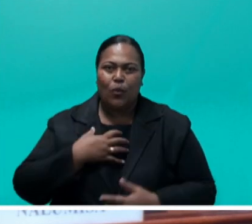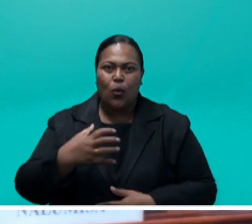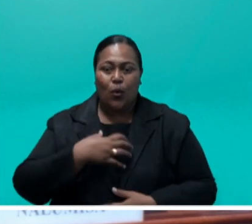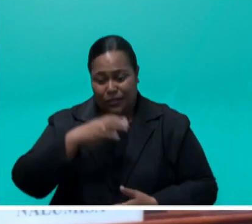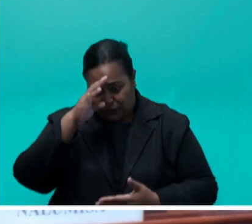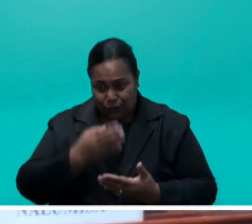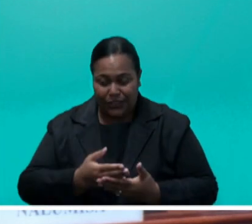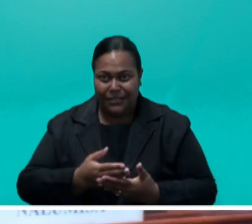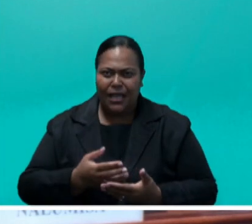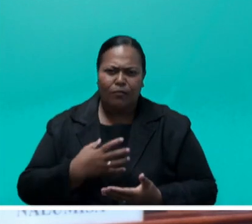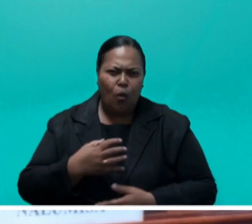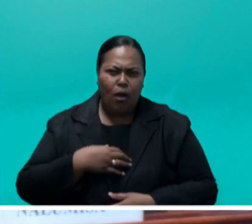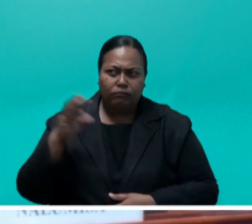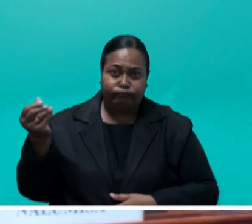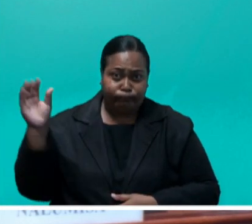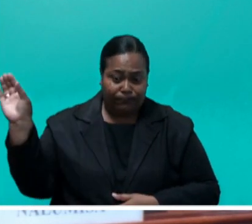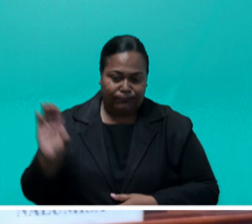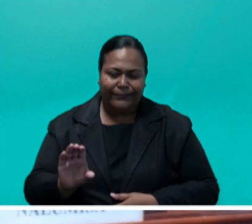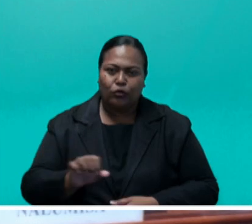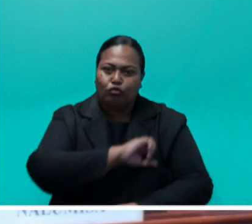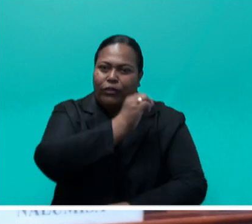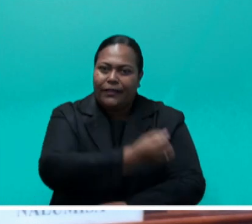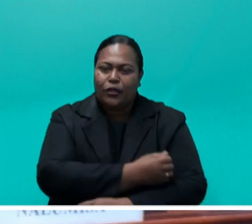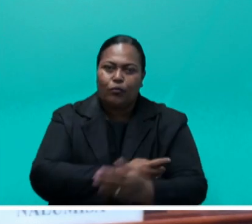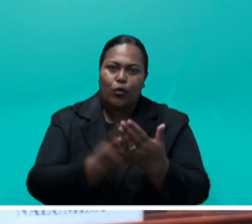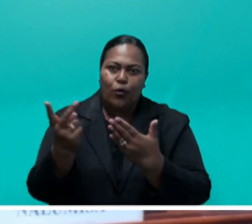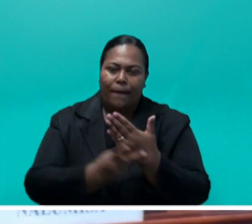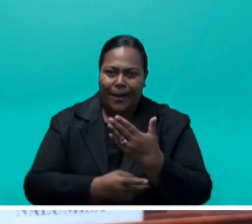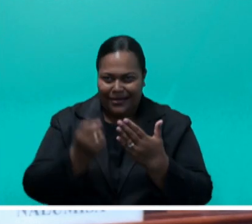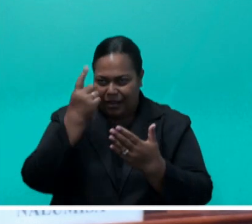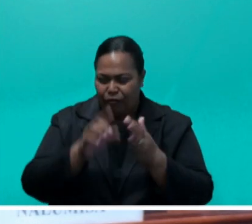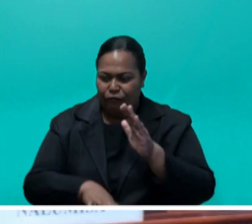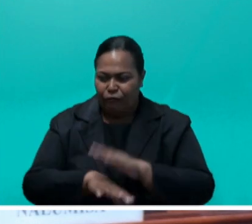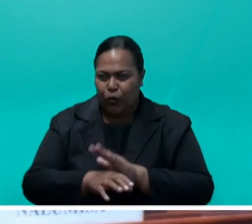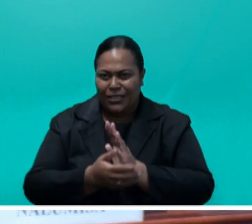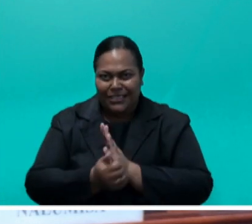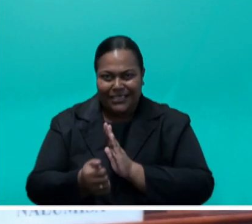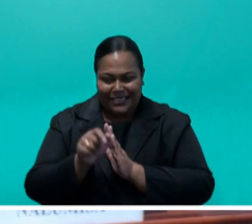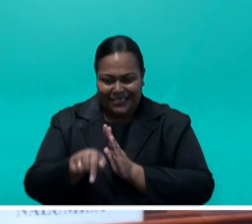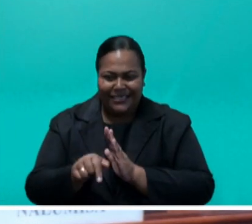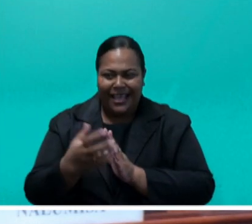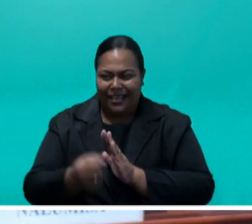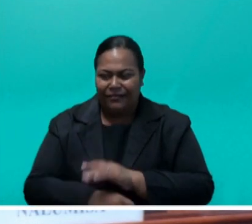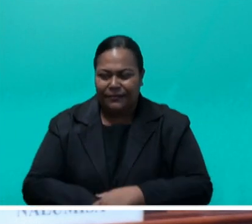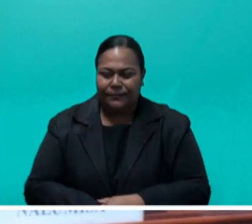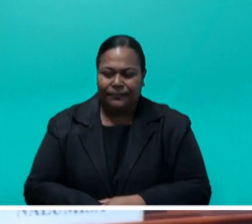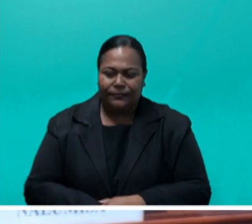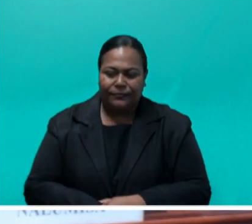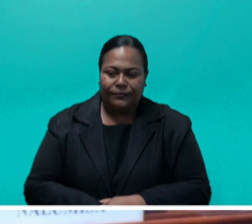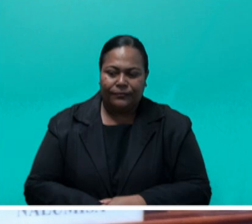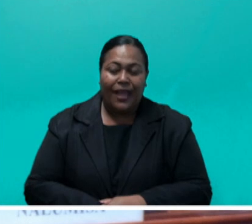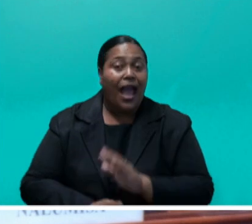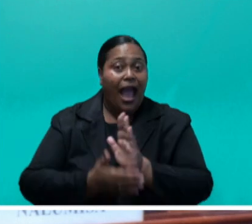strengthen this program and realize its full potential. The higher number of bronze graduates